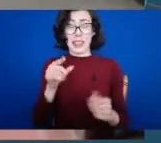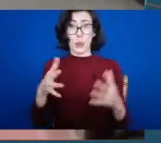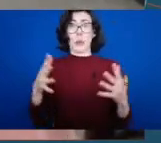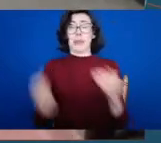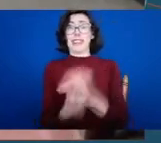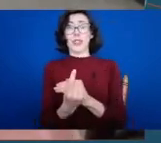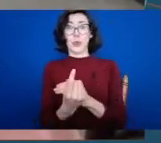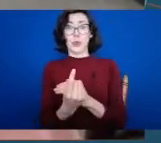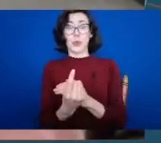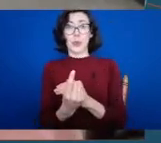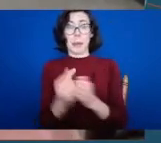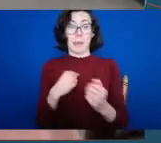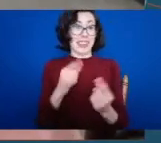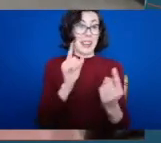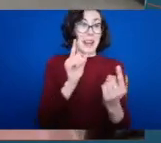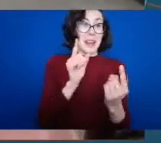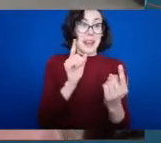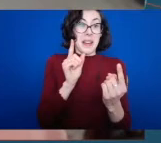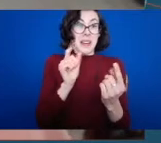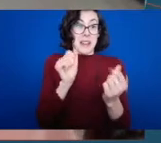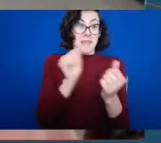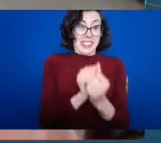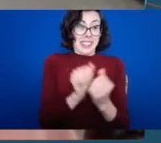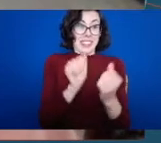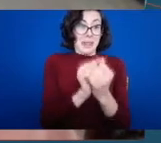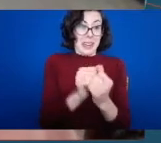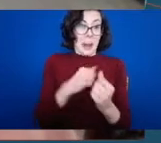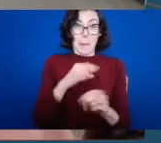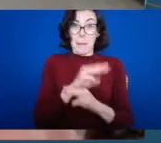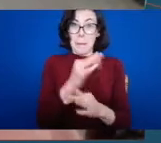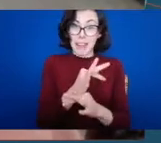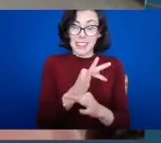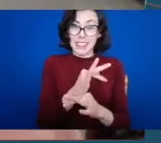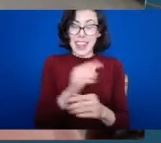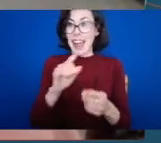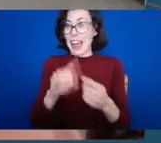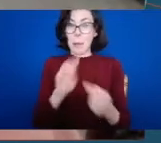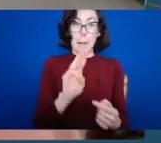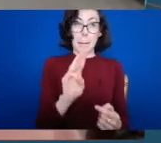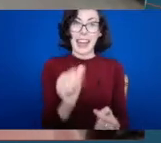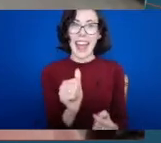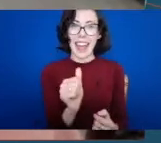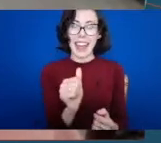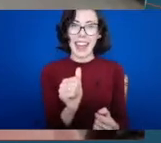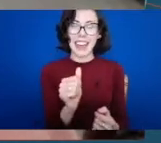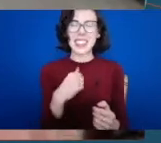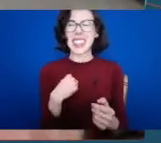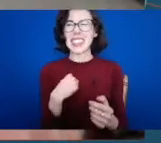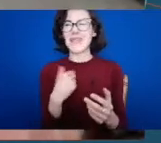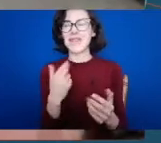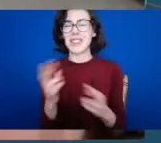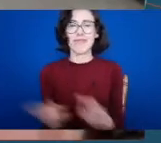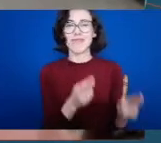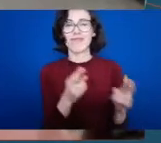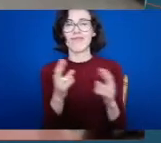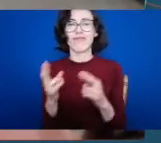was meeting my parents and my PA all over again, like the same day. So the monotony kind of the whole thing kind of got me down a